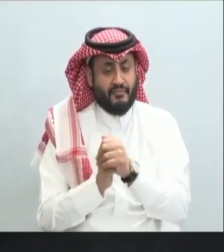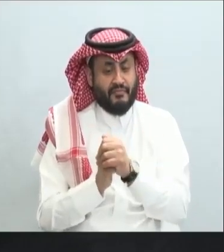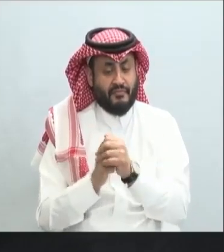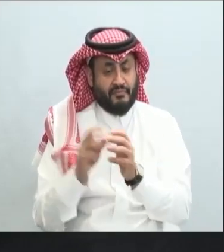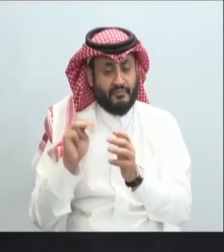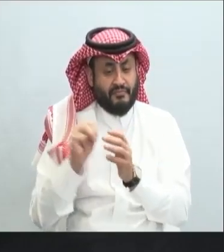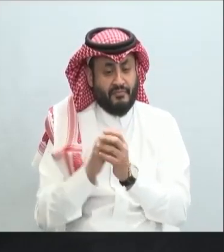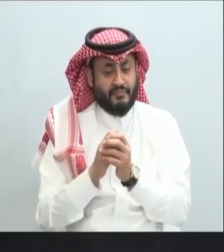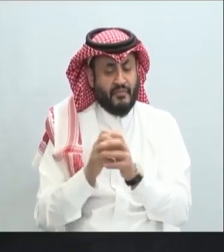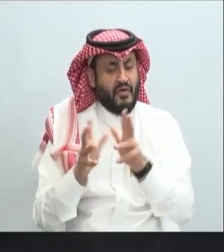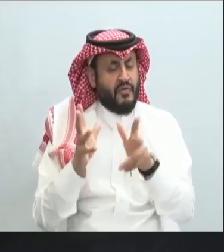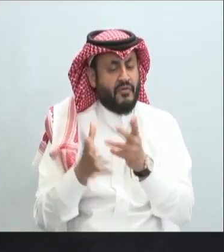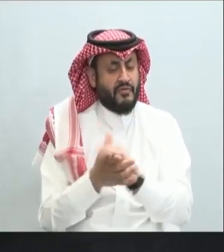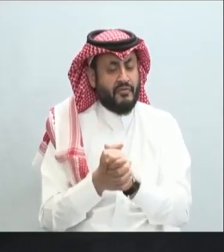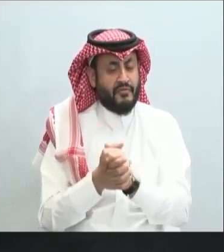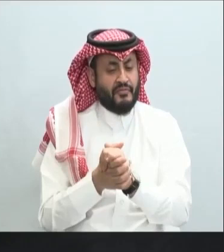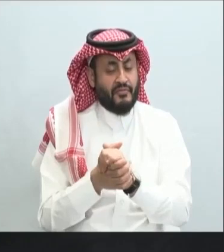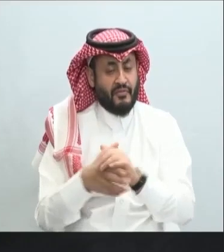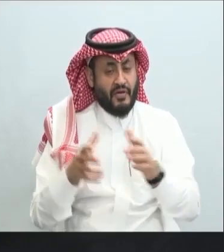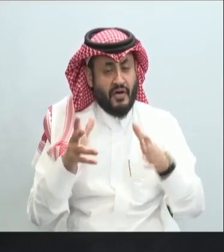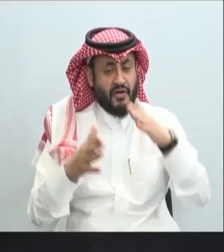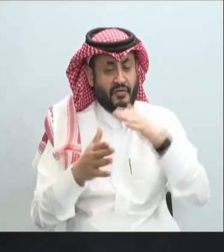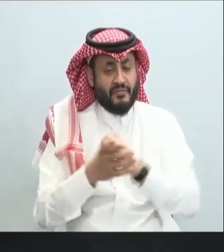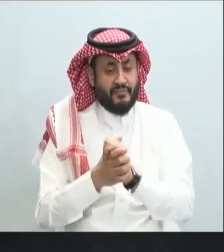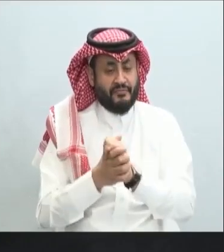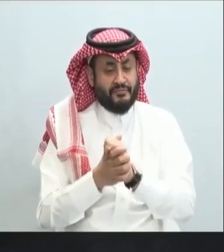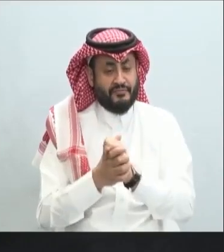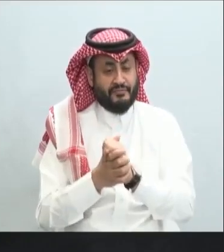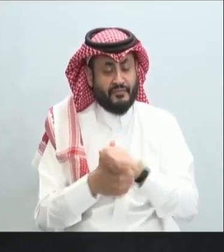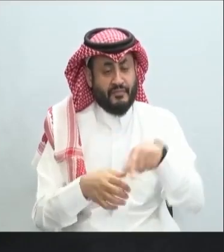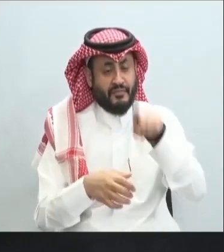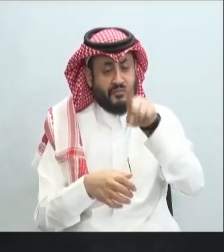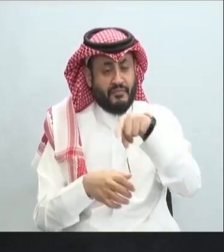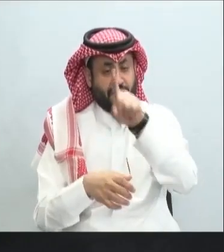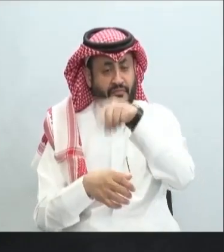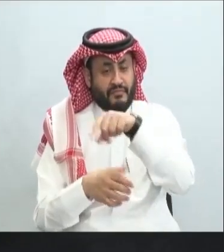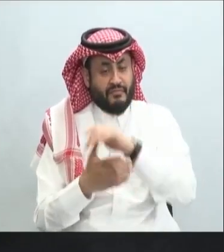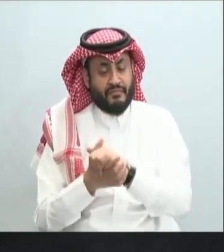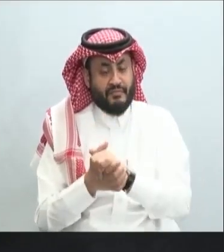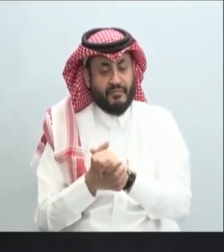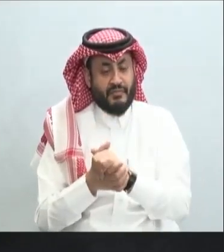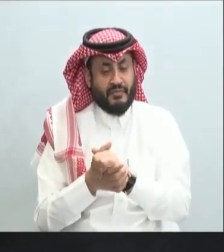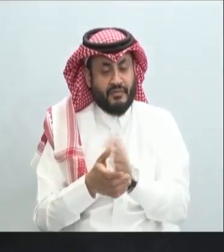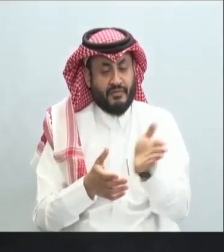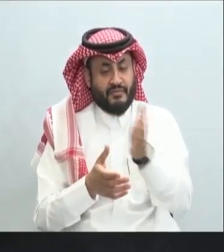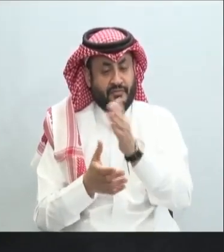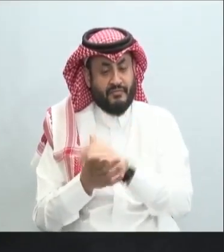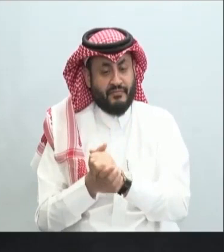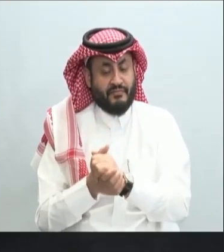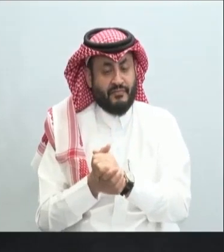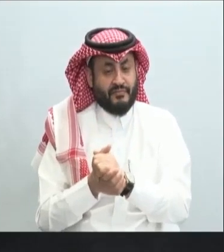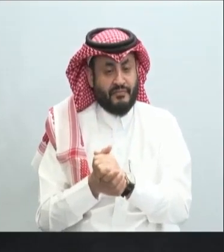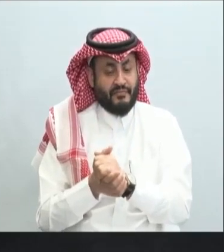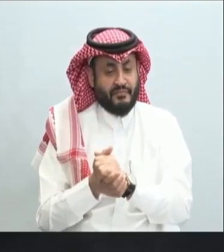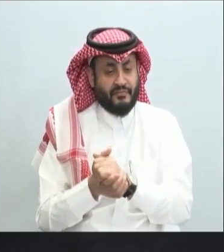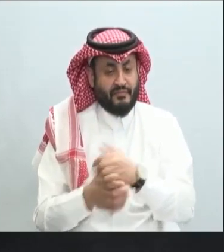M. We said we can make the shape like this, or we can make it by one hand. And the following day